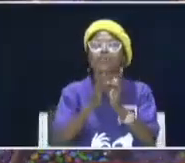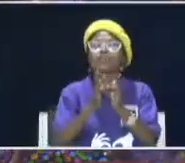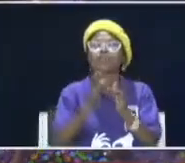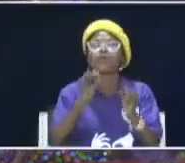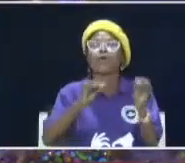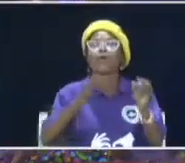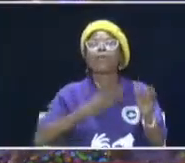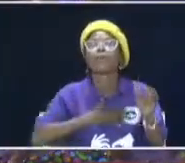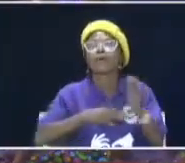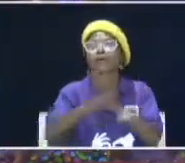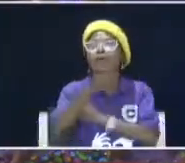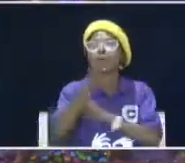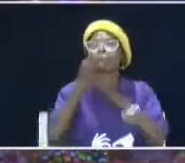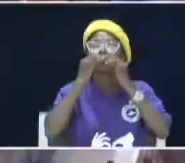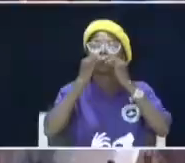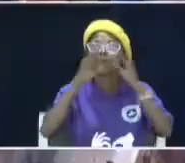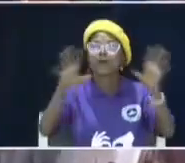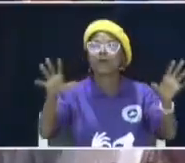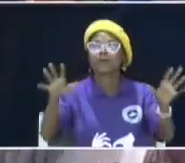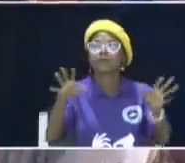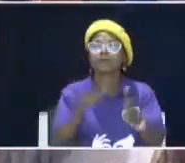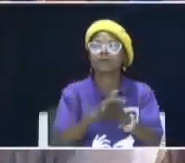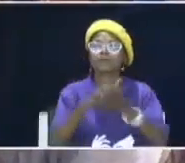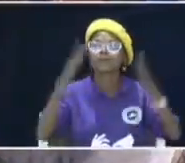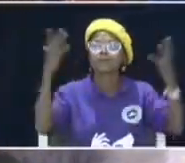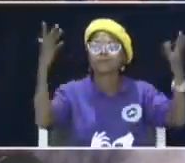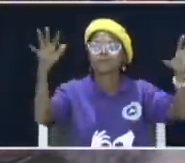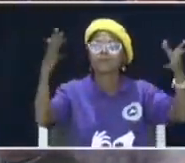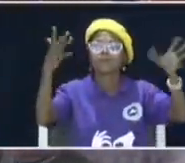Jesus! Oh my God.